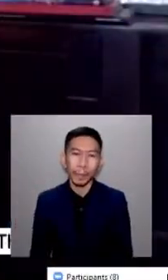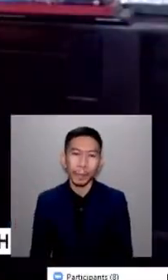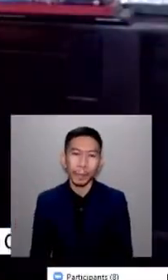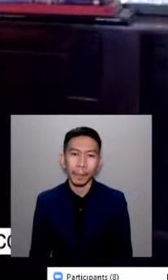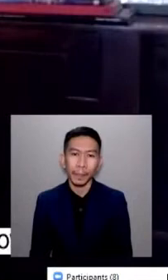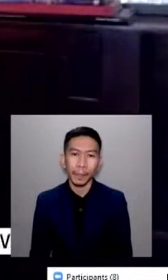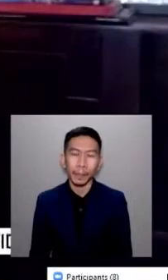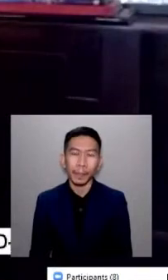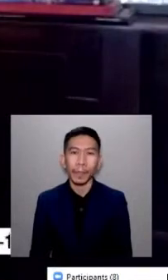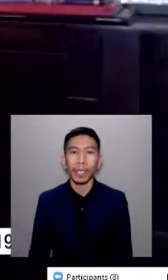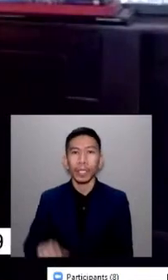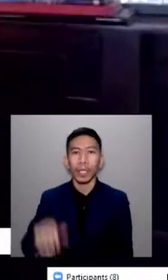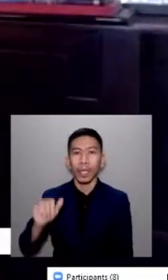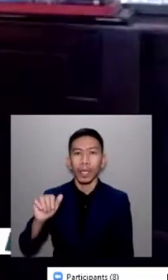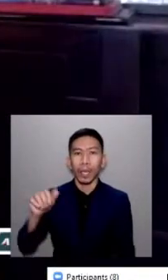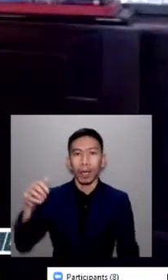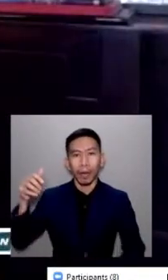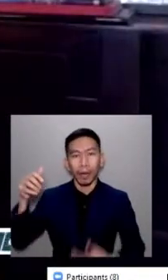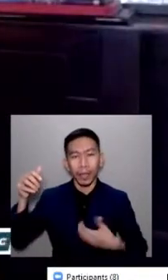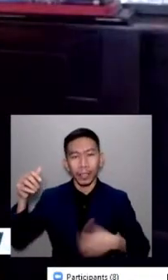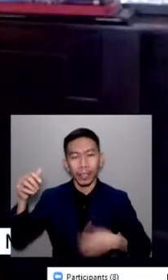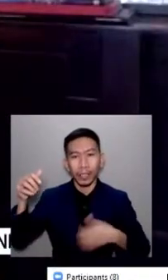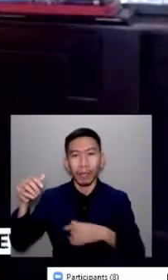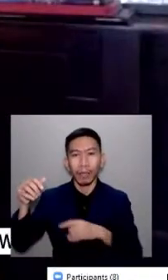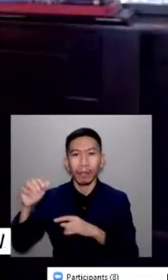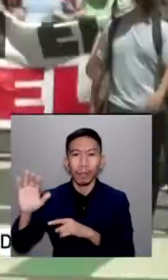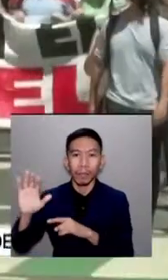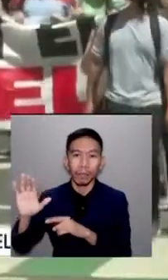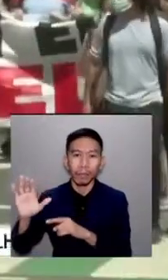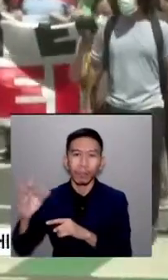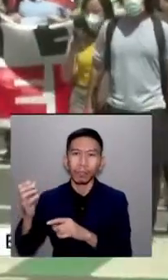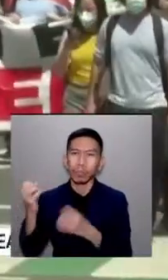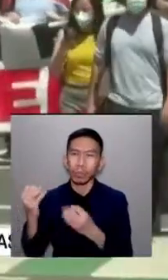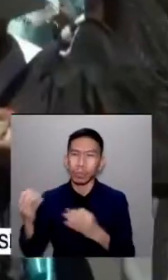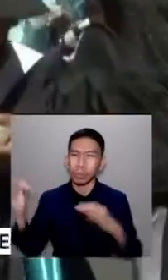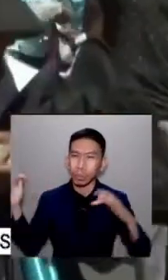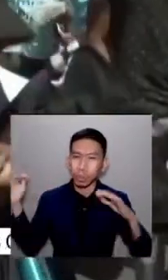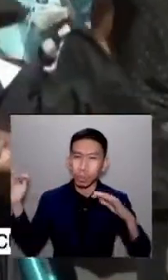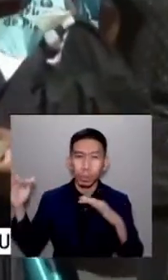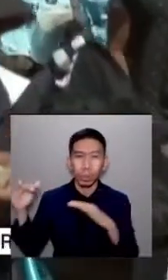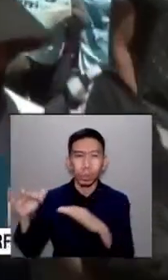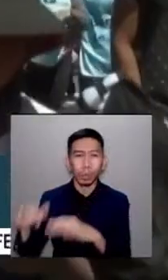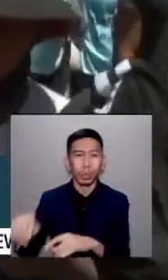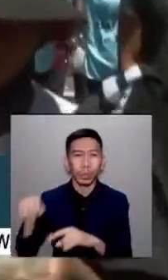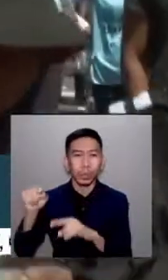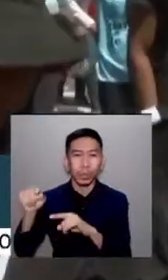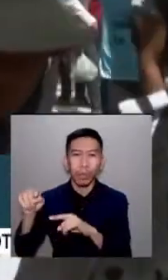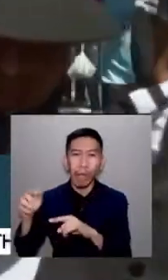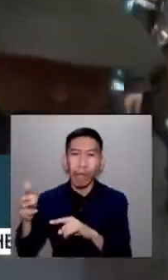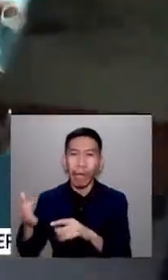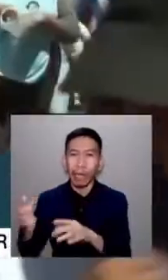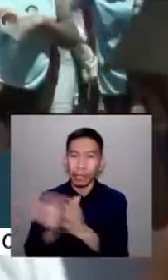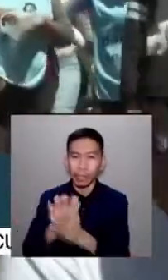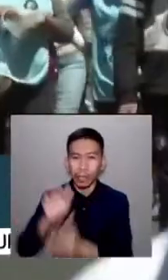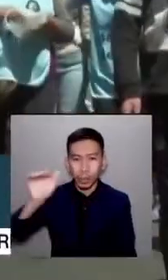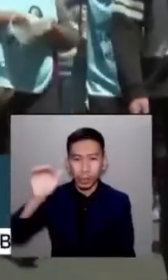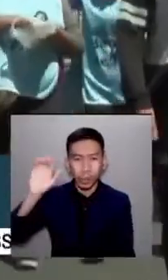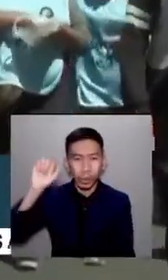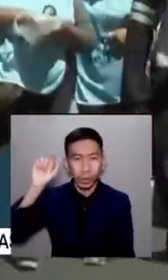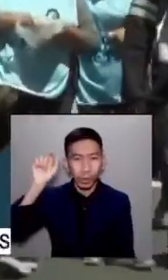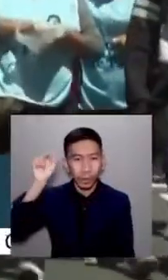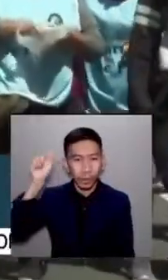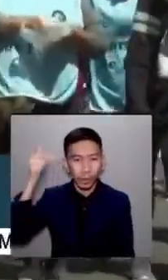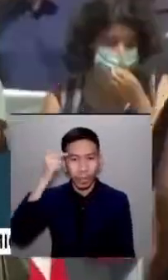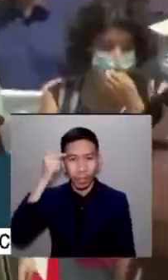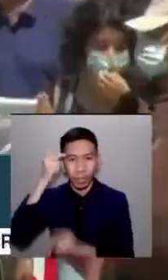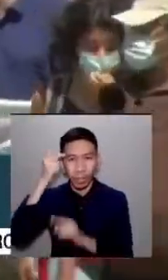Over in Argentina, hundreds took to the streets of Buenos Aires to urge the government there not to pay its debt to the